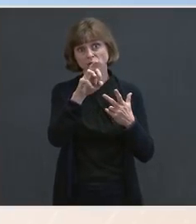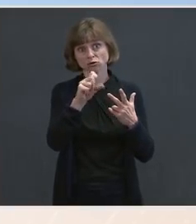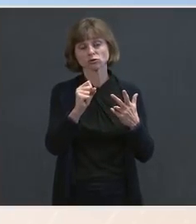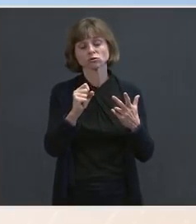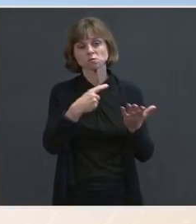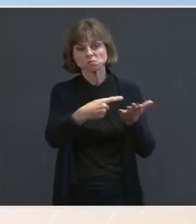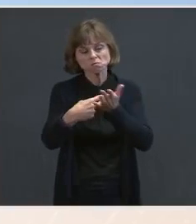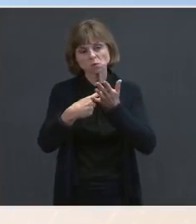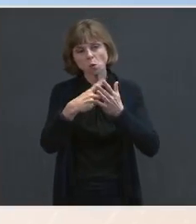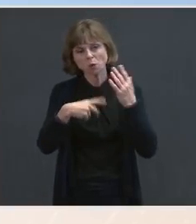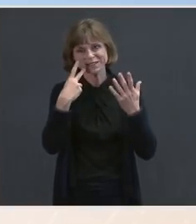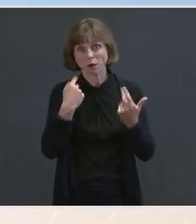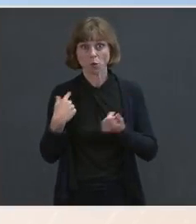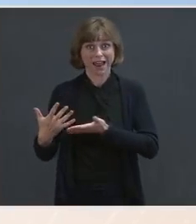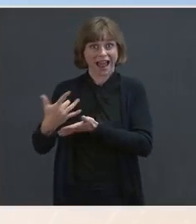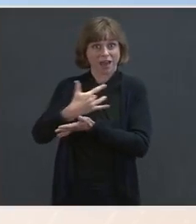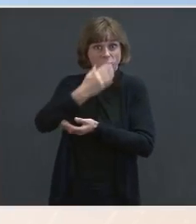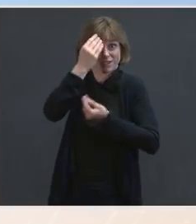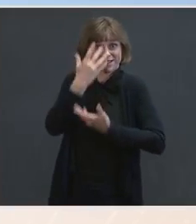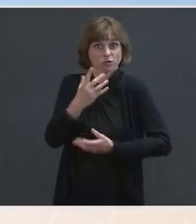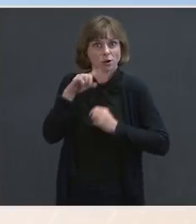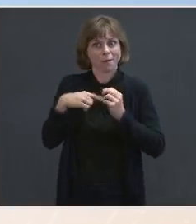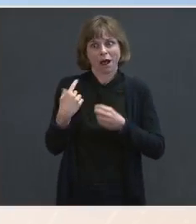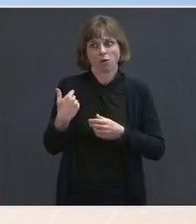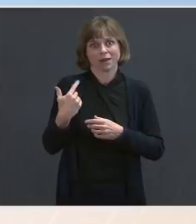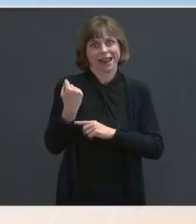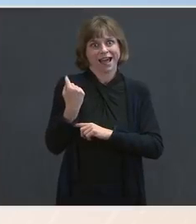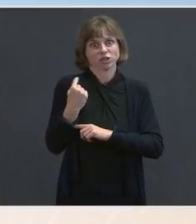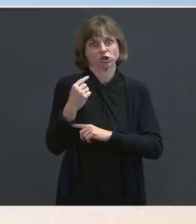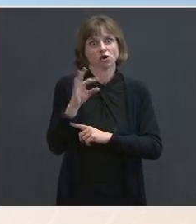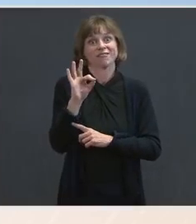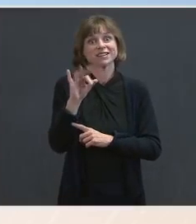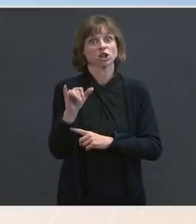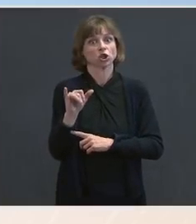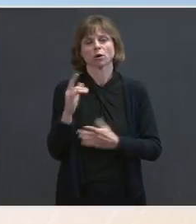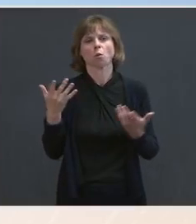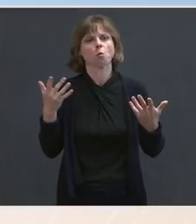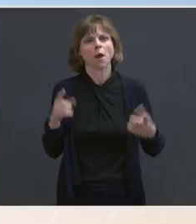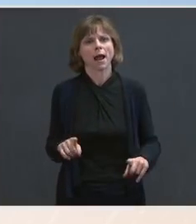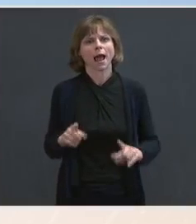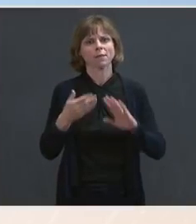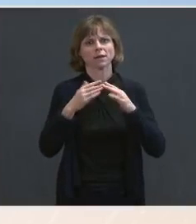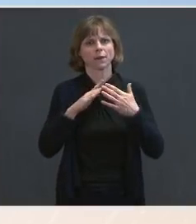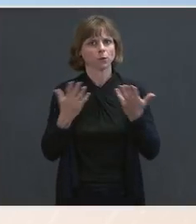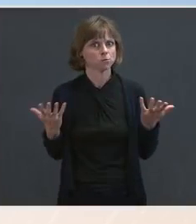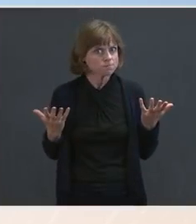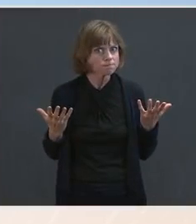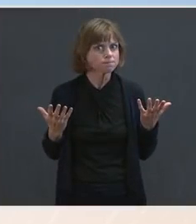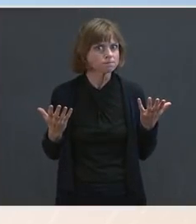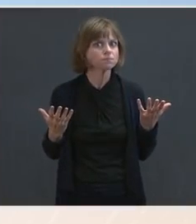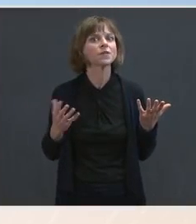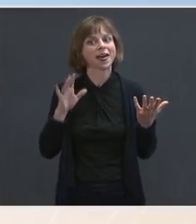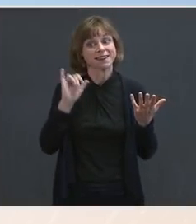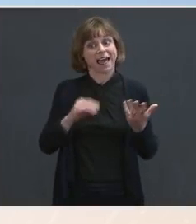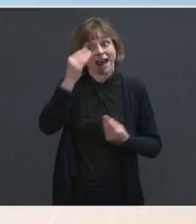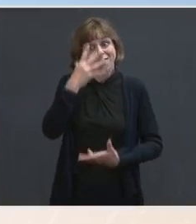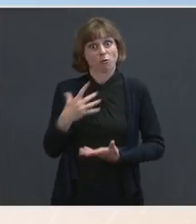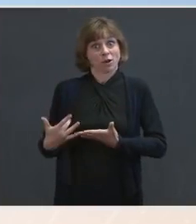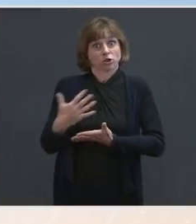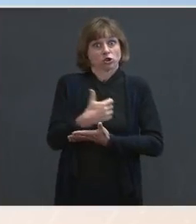beginning to get data about last fiscal year, what happened in the community. This is the data we're getting now